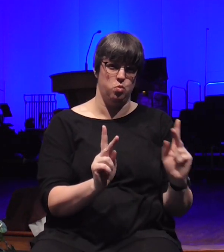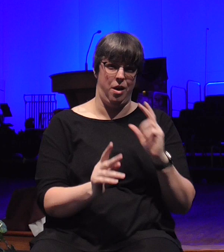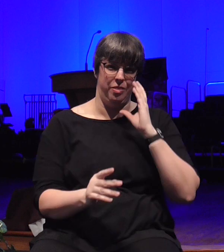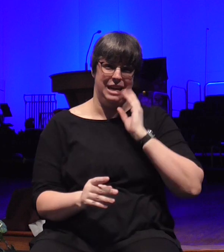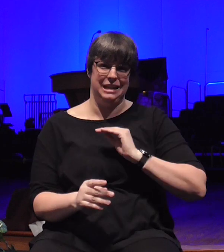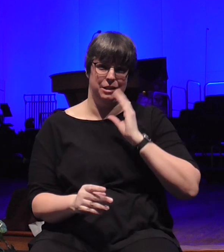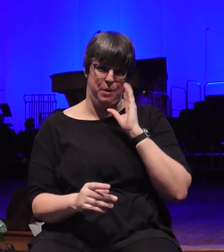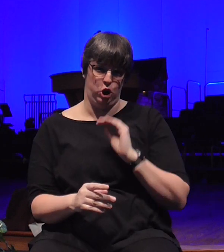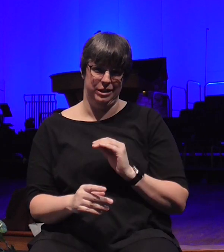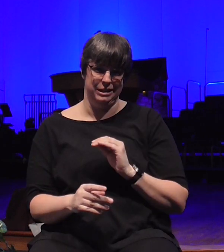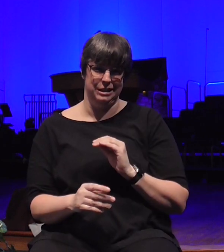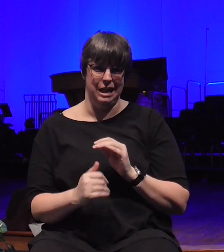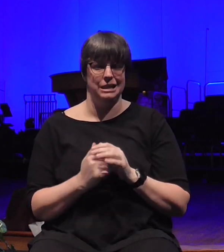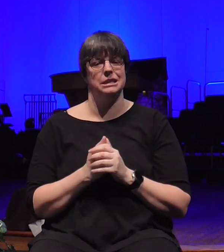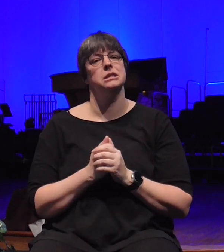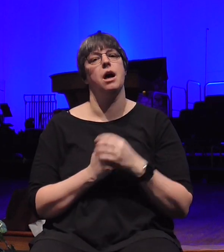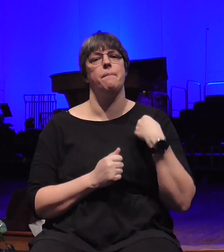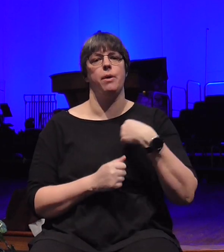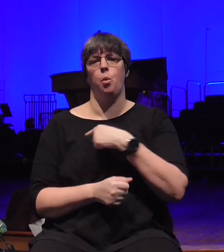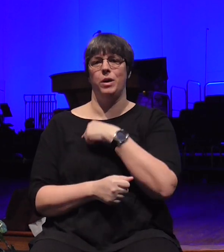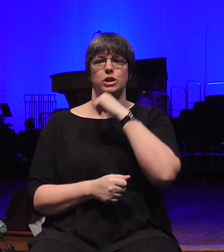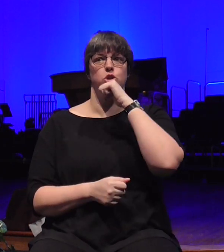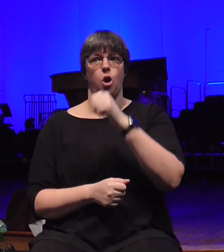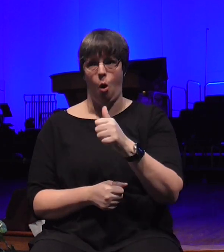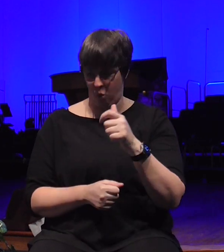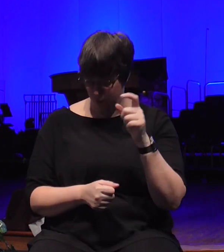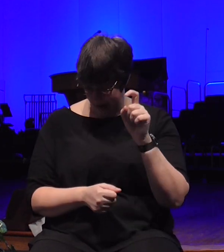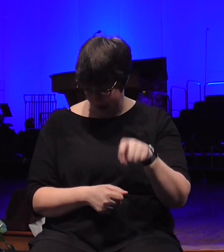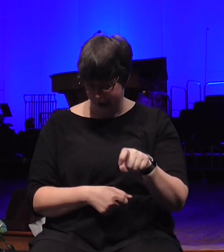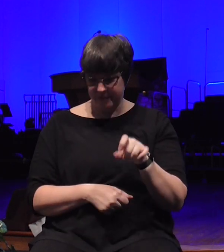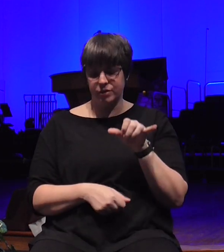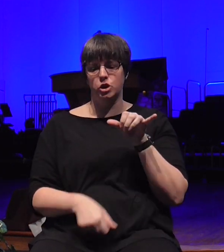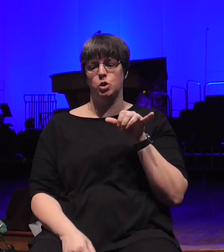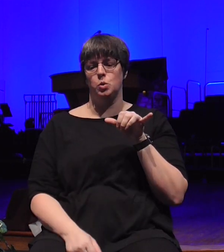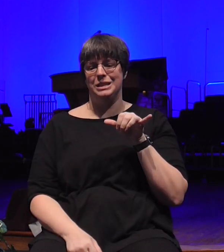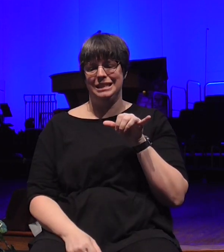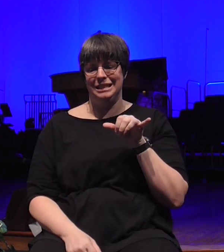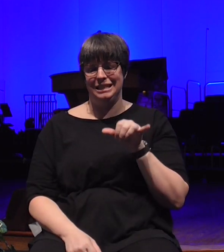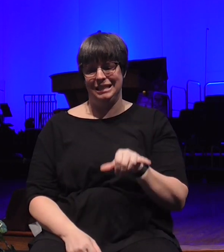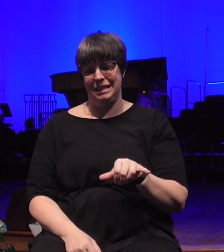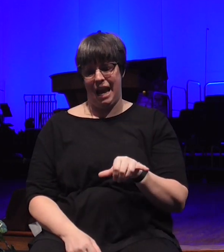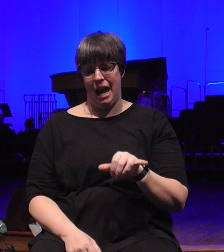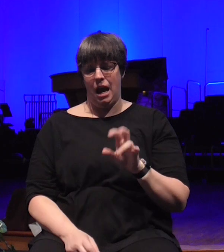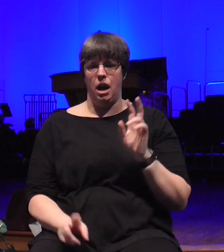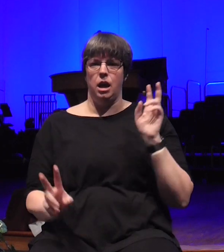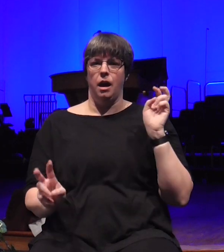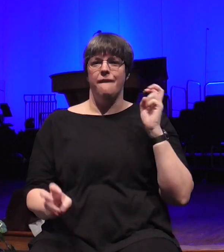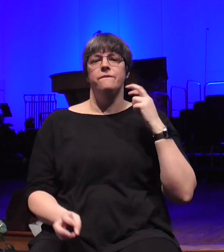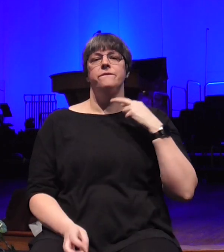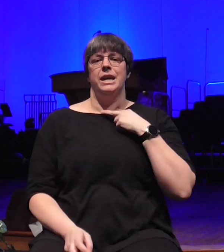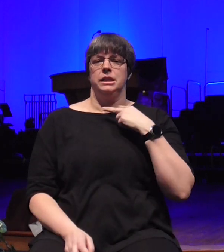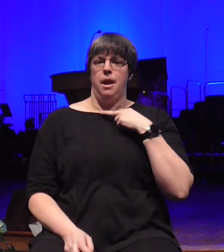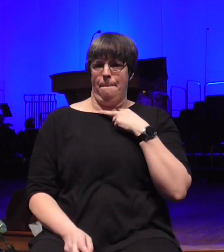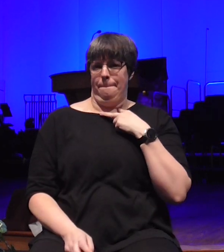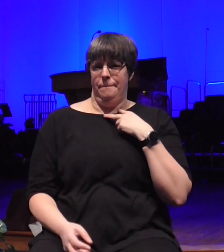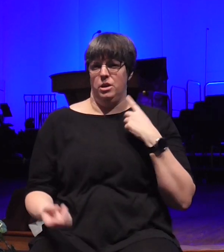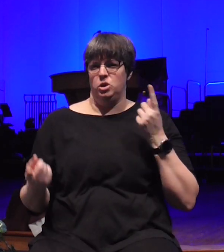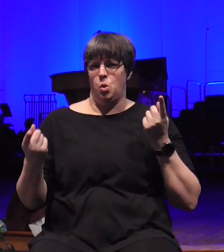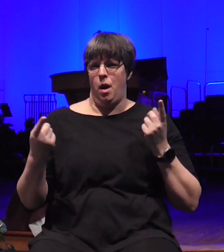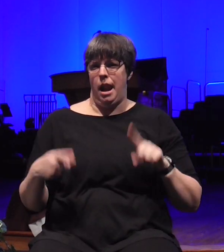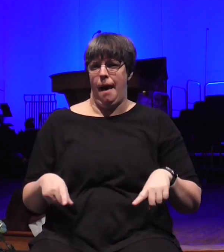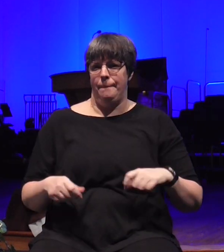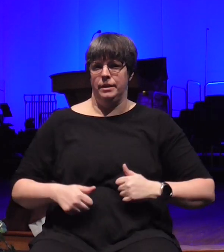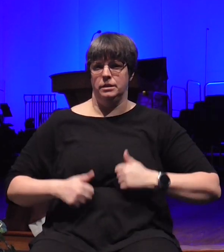the path for us. But we don't have to stay victims to whatever's in form in our life.